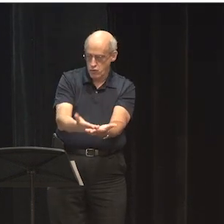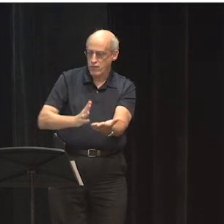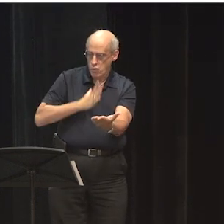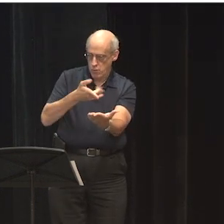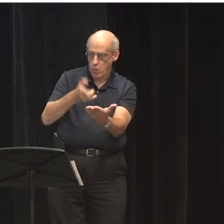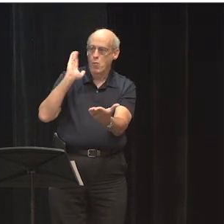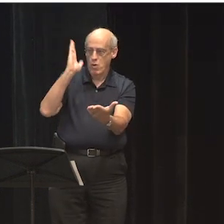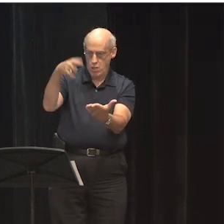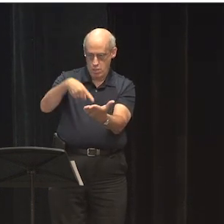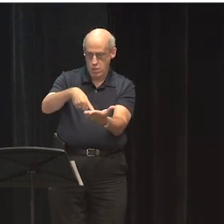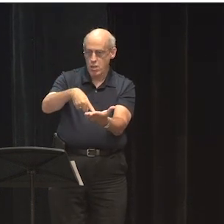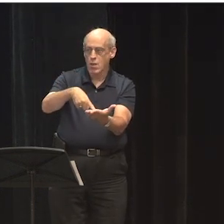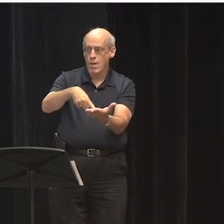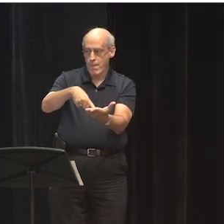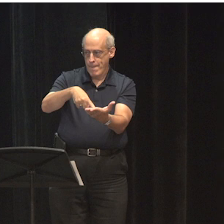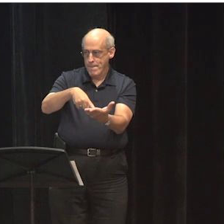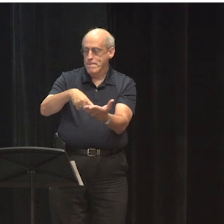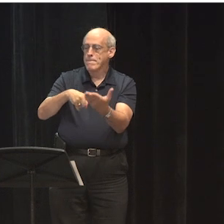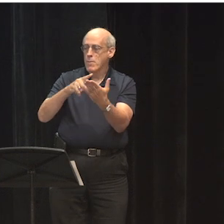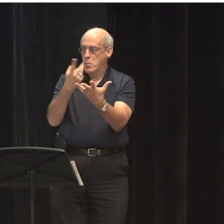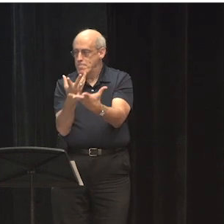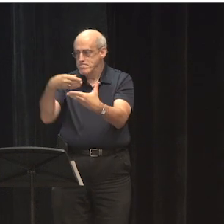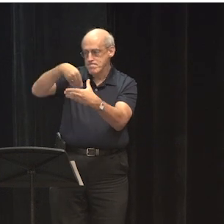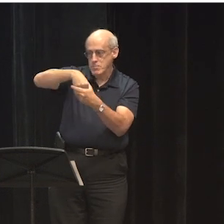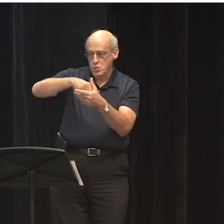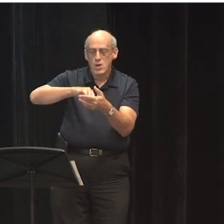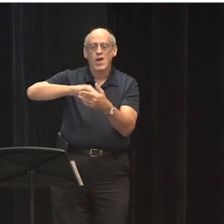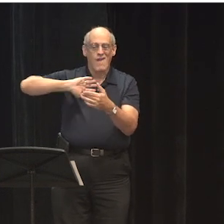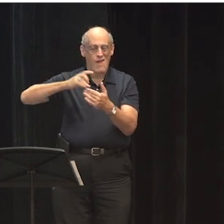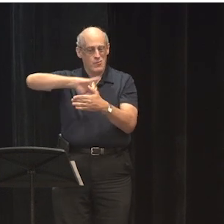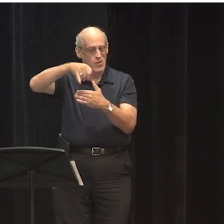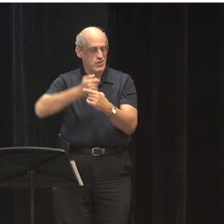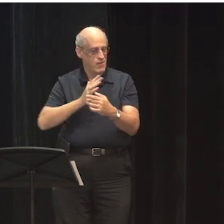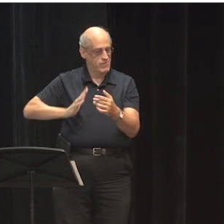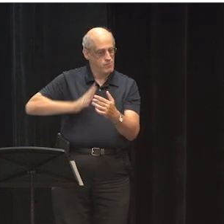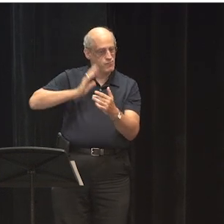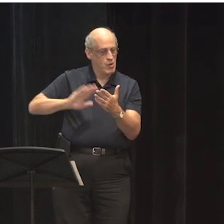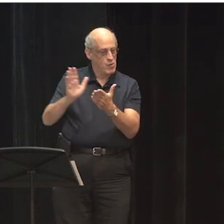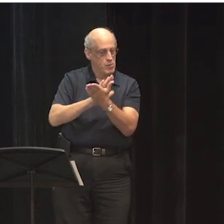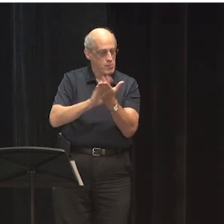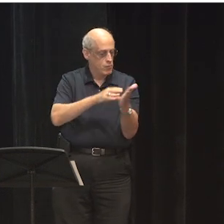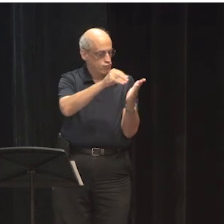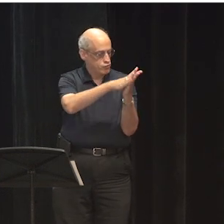portal record. It'll be included in the project's board meeting and official documentation.